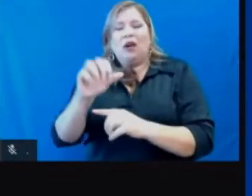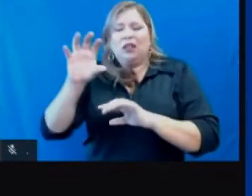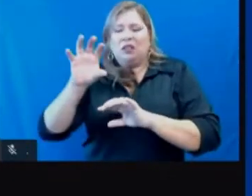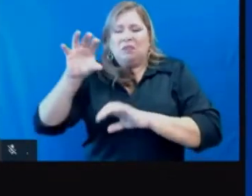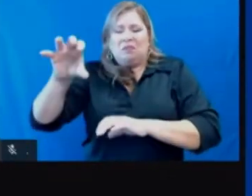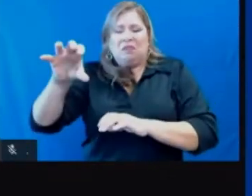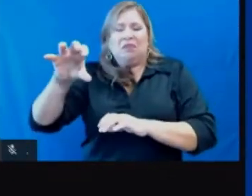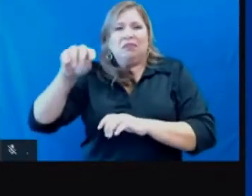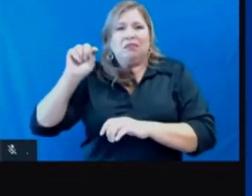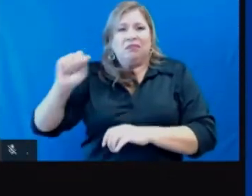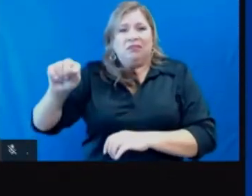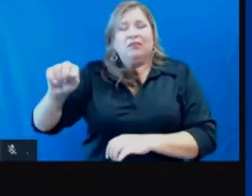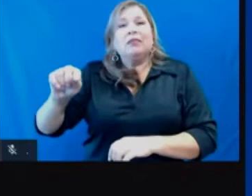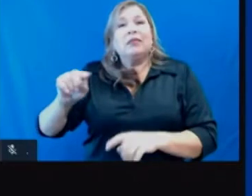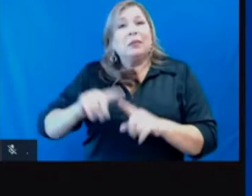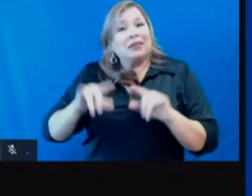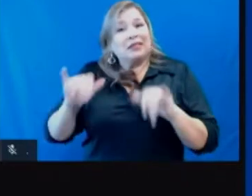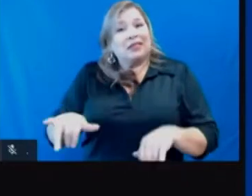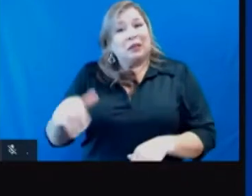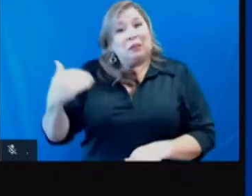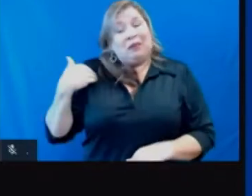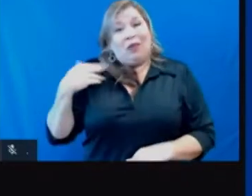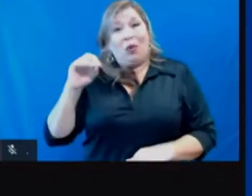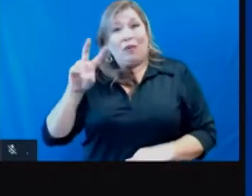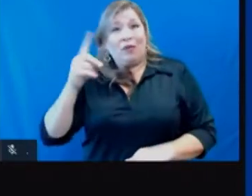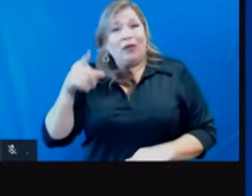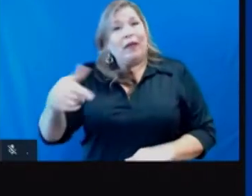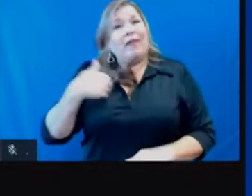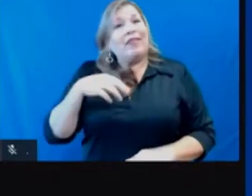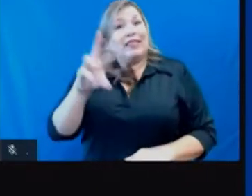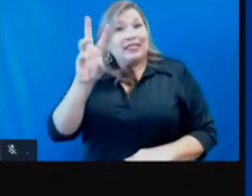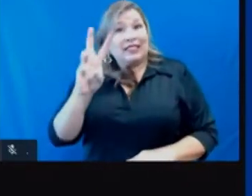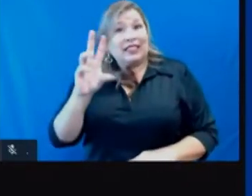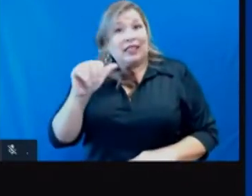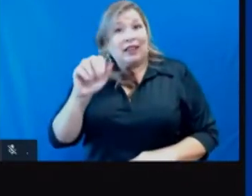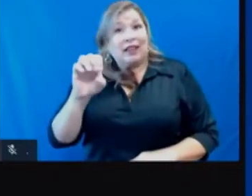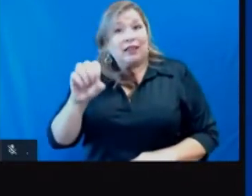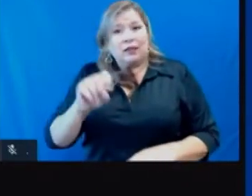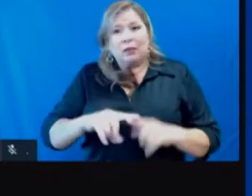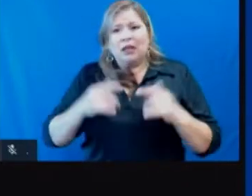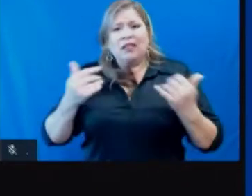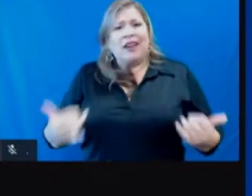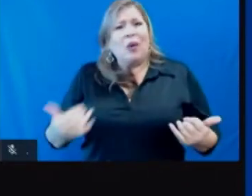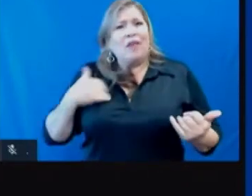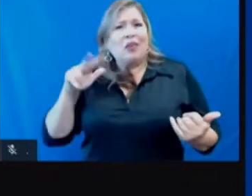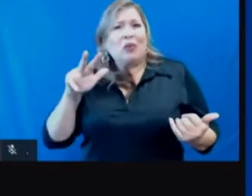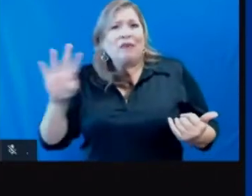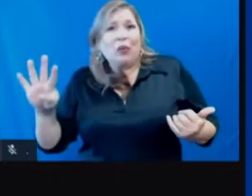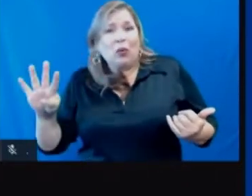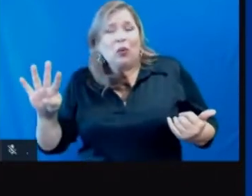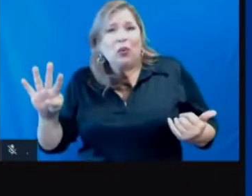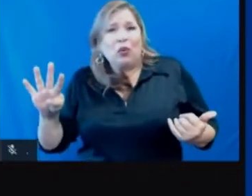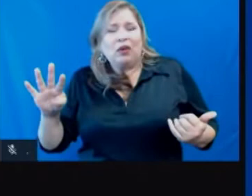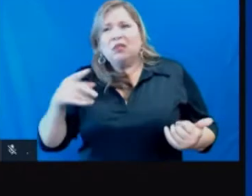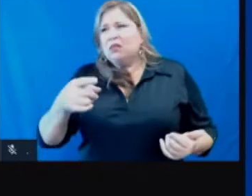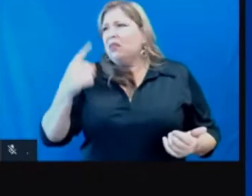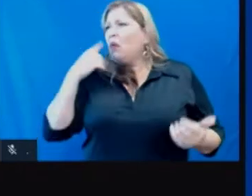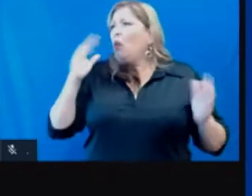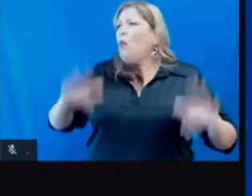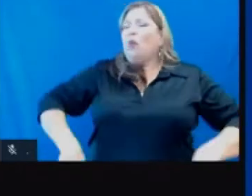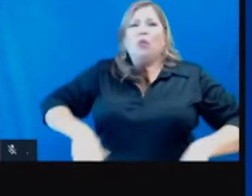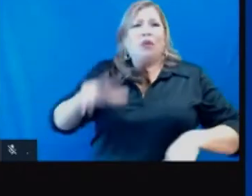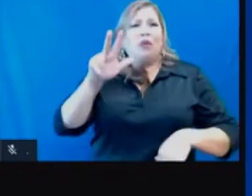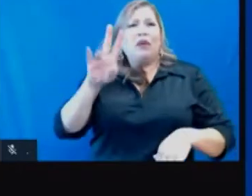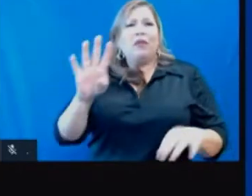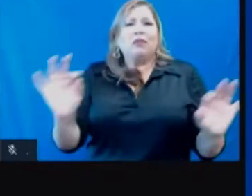still 6 cases on November 1. Today reporting 34 cases. You may say, well, that's still a small number,